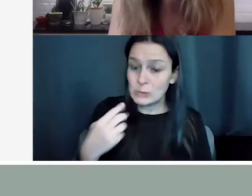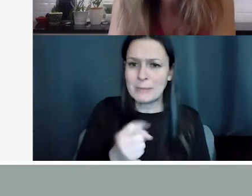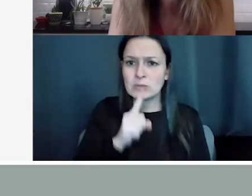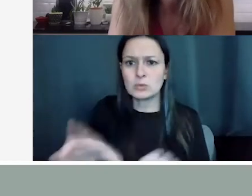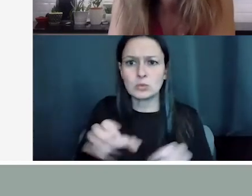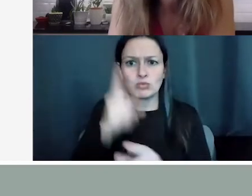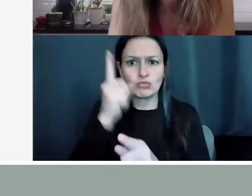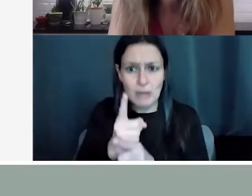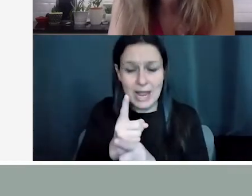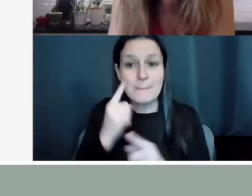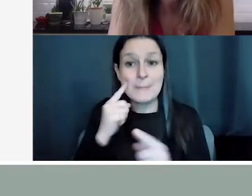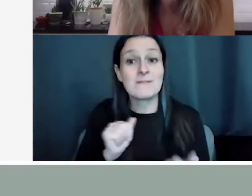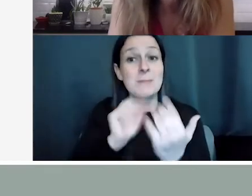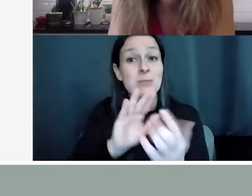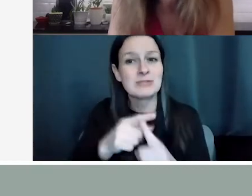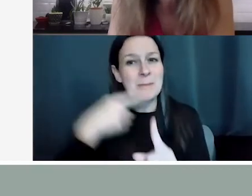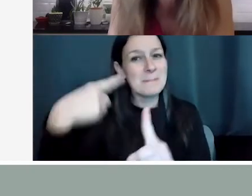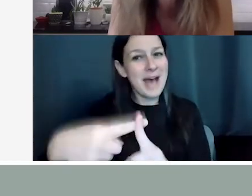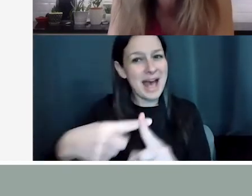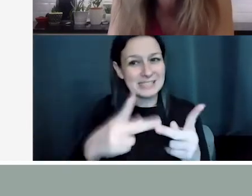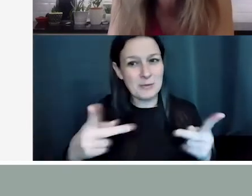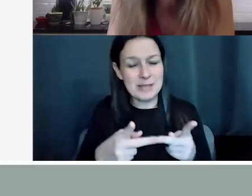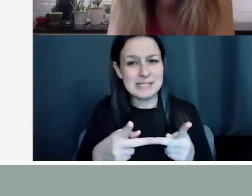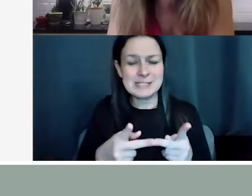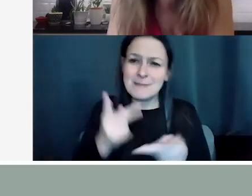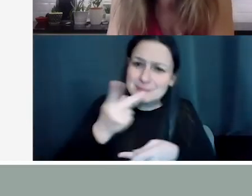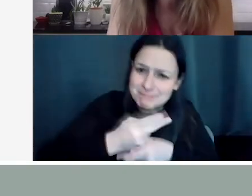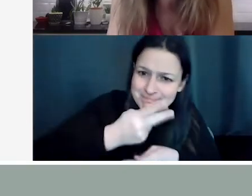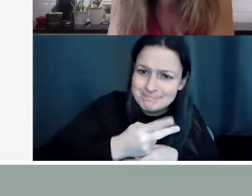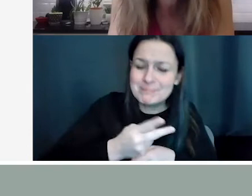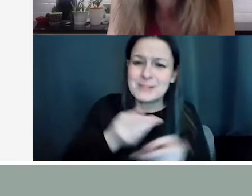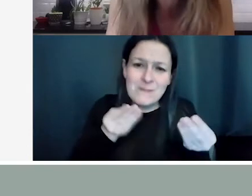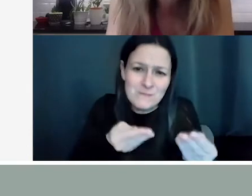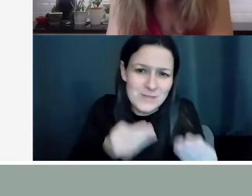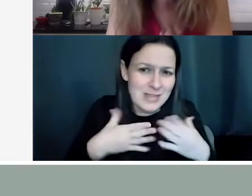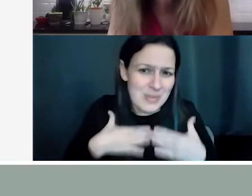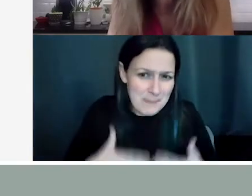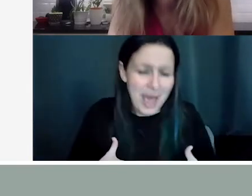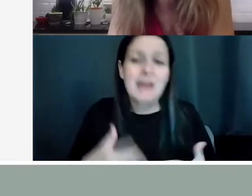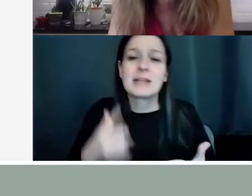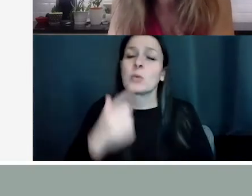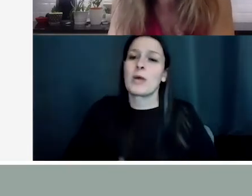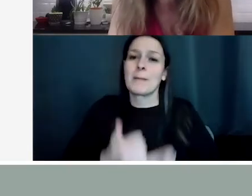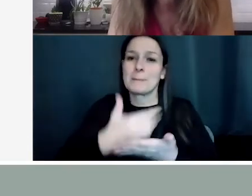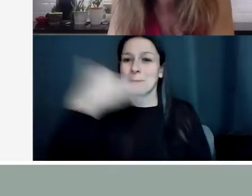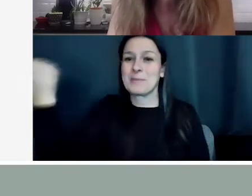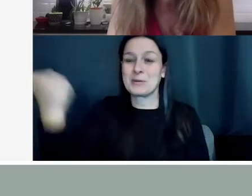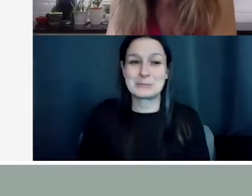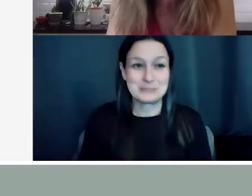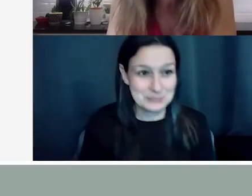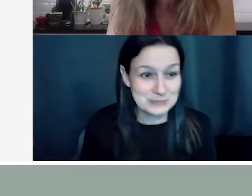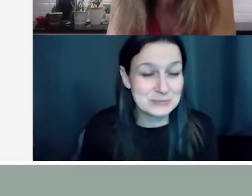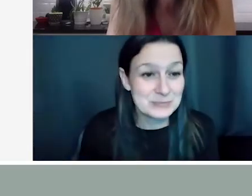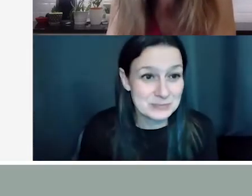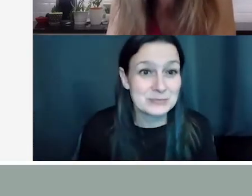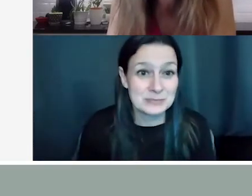if we approach it from a positive place of nourishment, it's just going to go so much better. So that's where we're going to start from today.